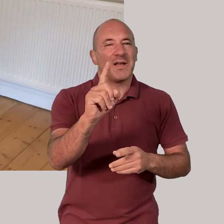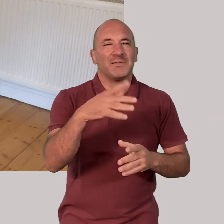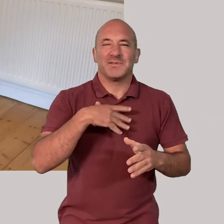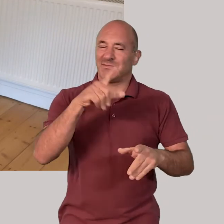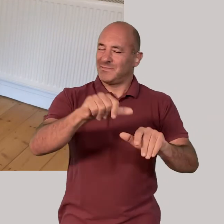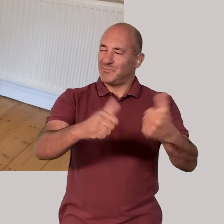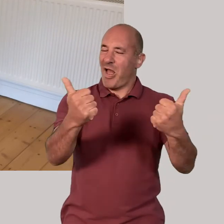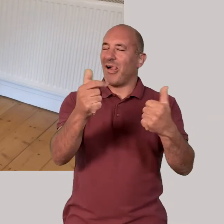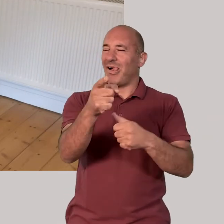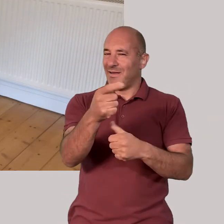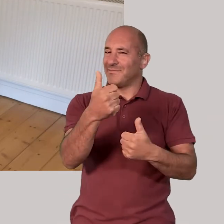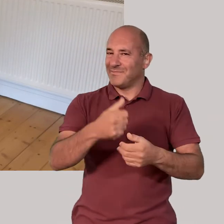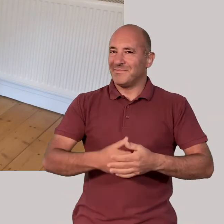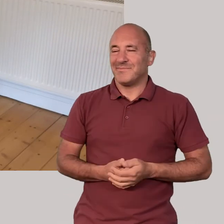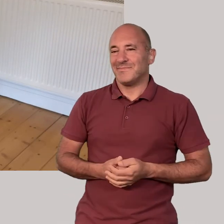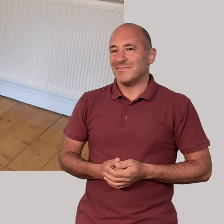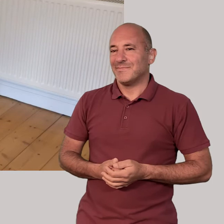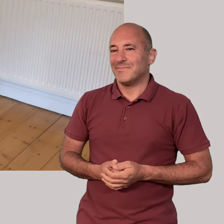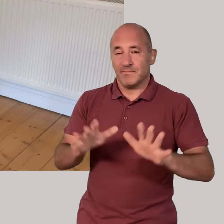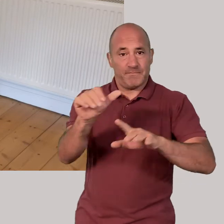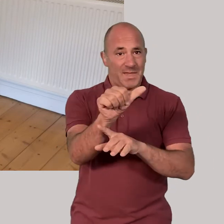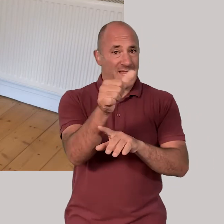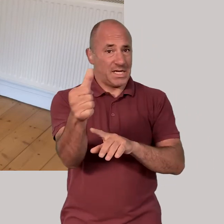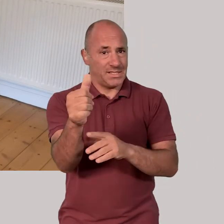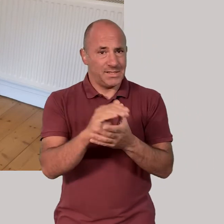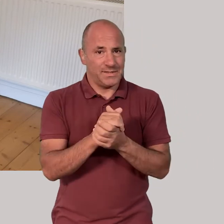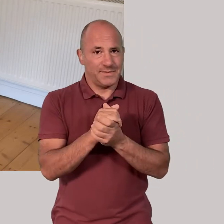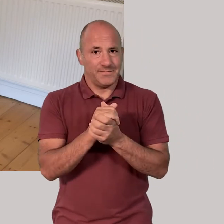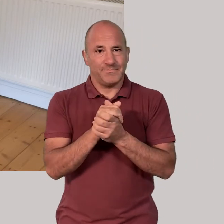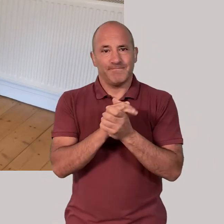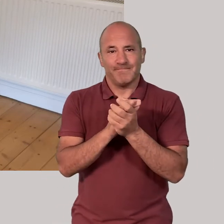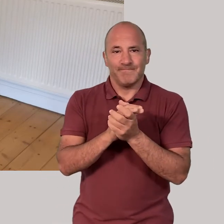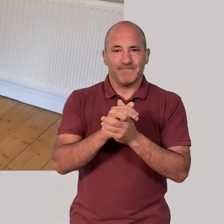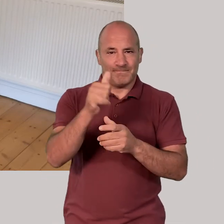you did, I'm sure that you did it really well. So the next one,